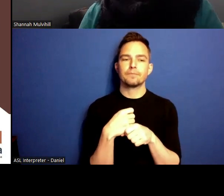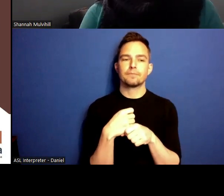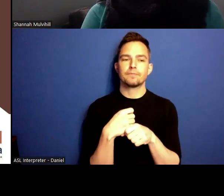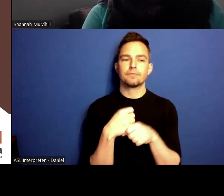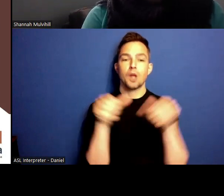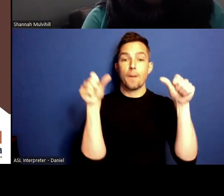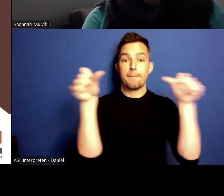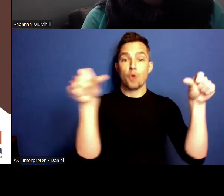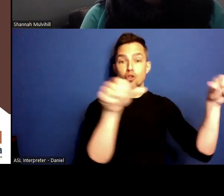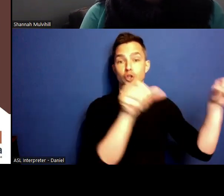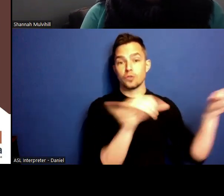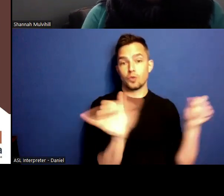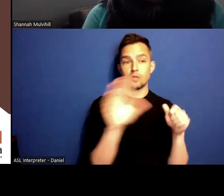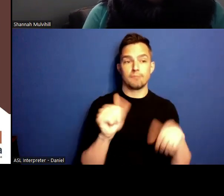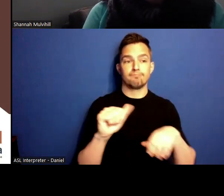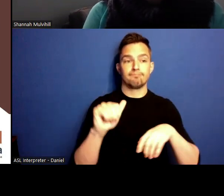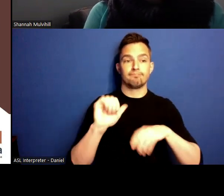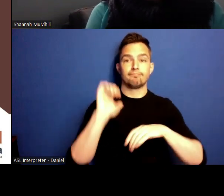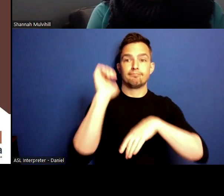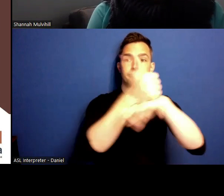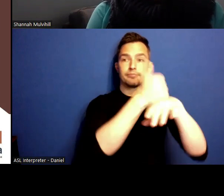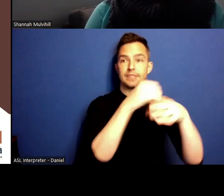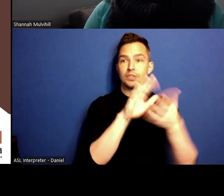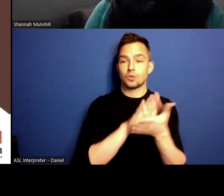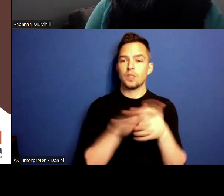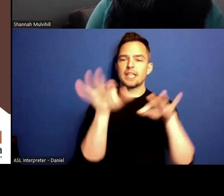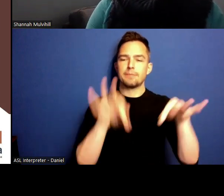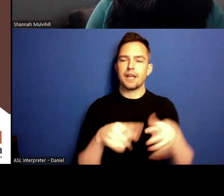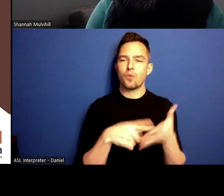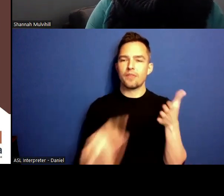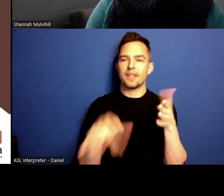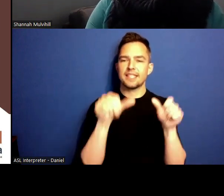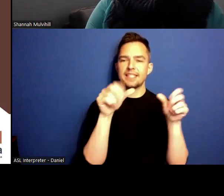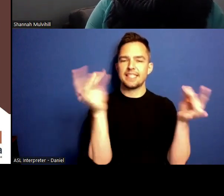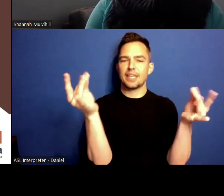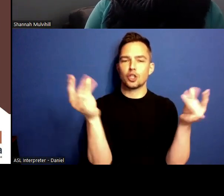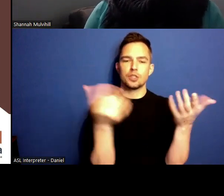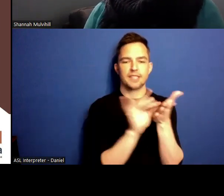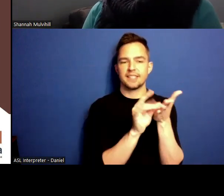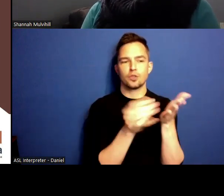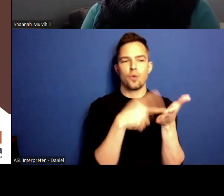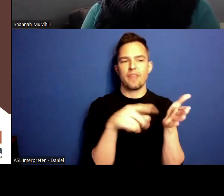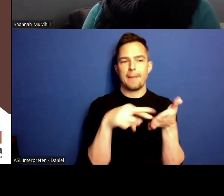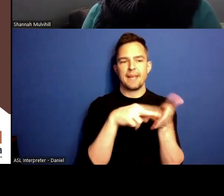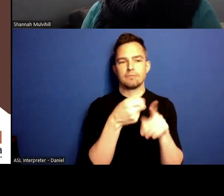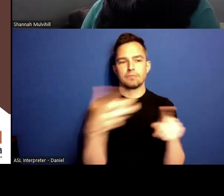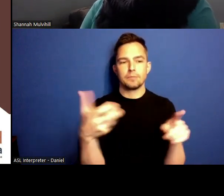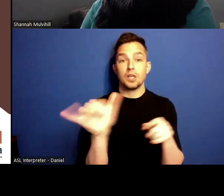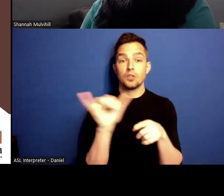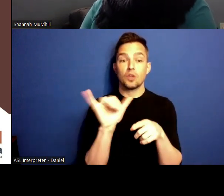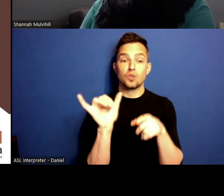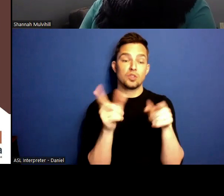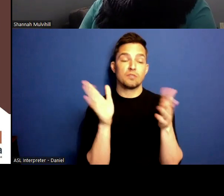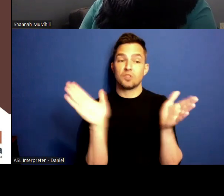posters to put up in schools, just sort of explaining what the stickers were all about, as well as just